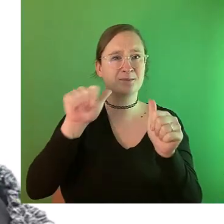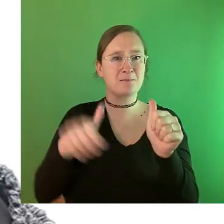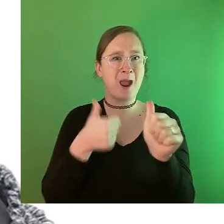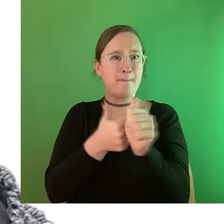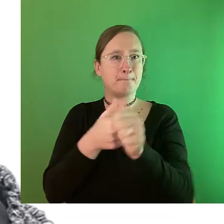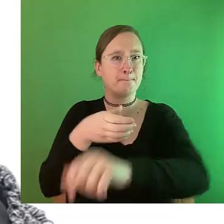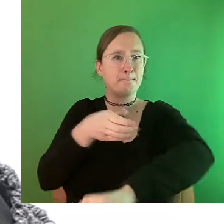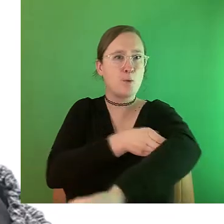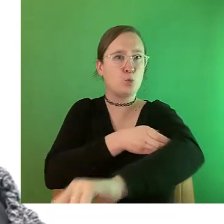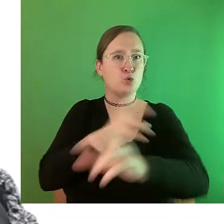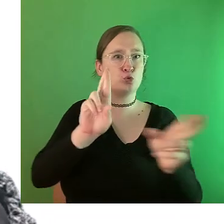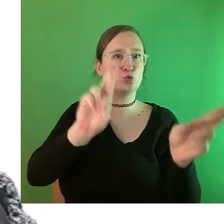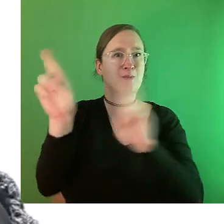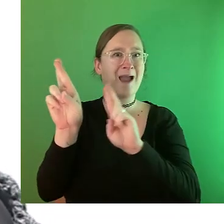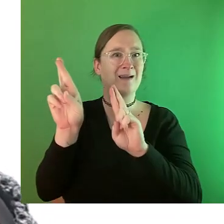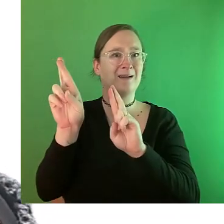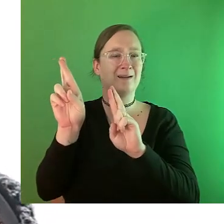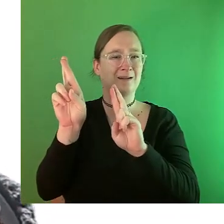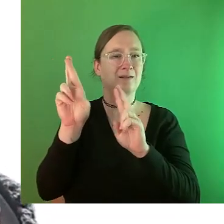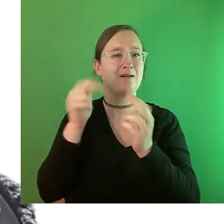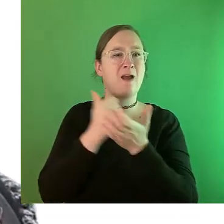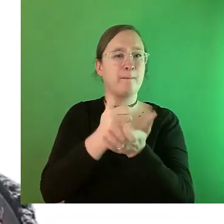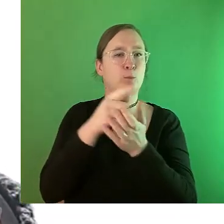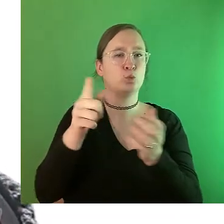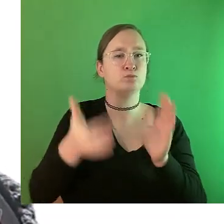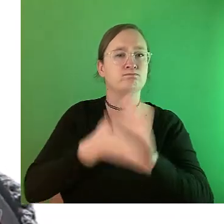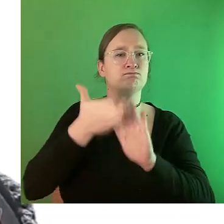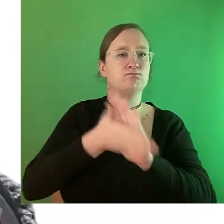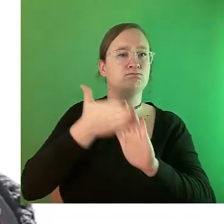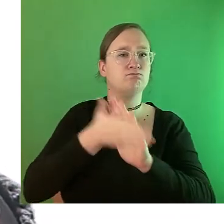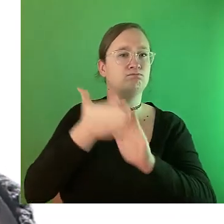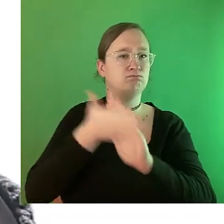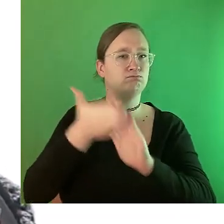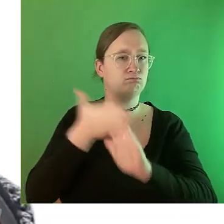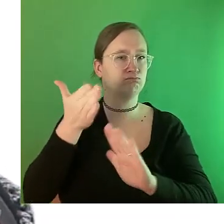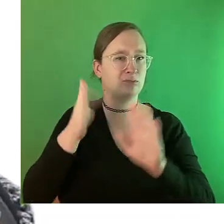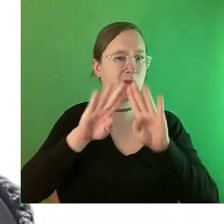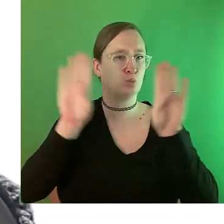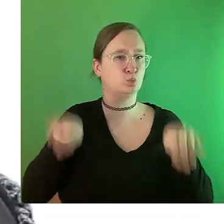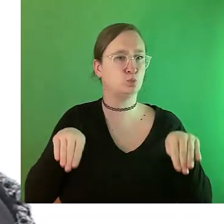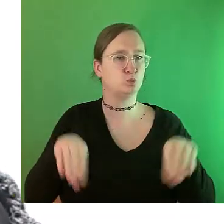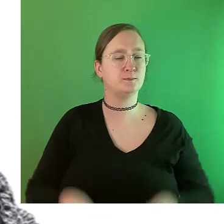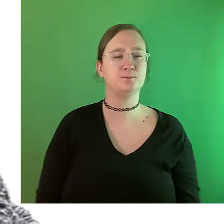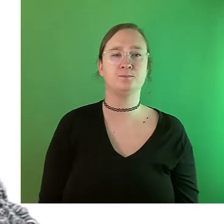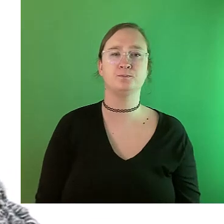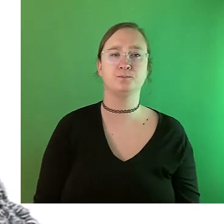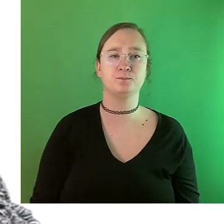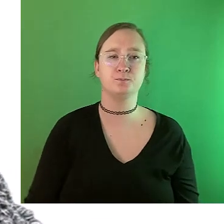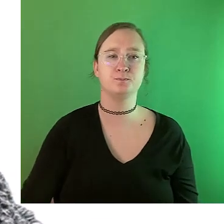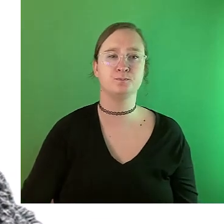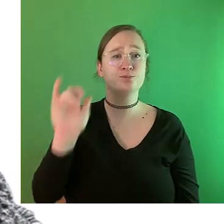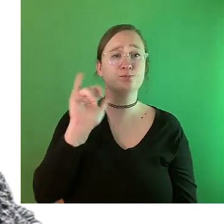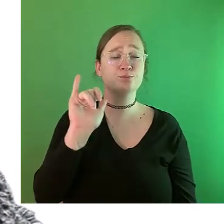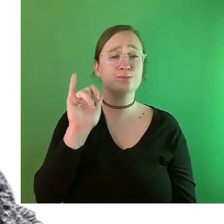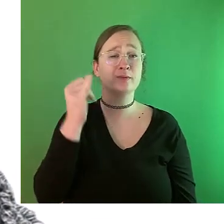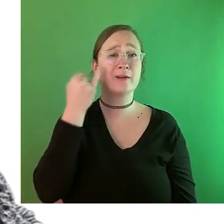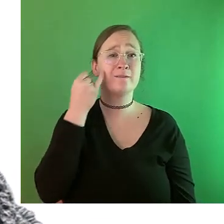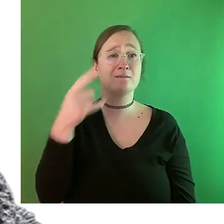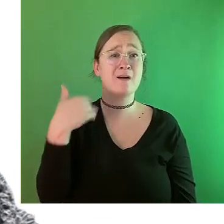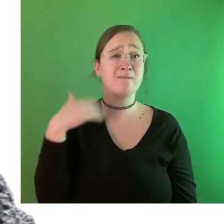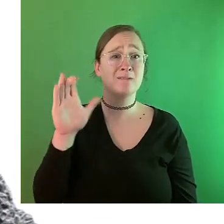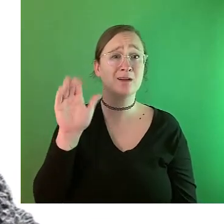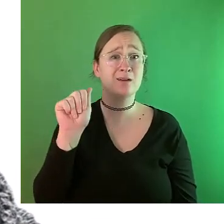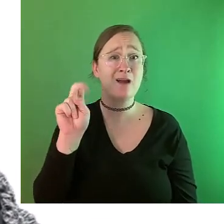about the medications that you're receiving are accessible. Making sure that it's in your language. If you need pictures, if you need